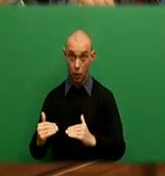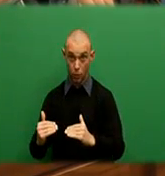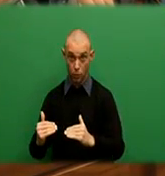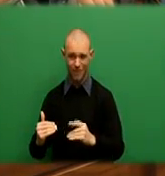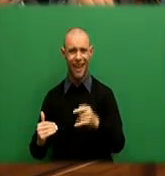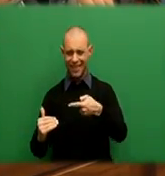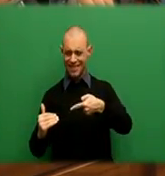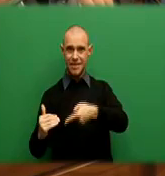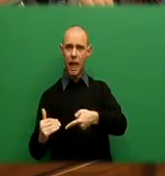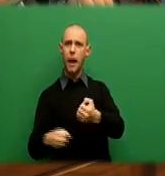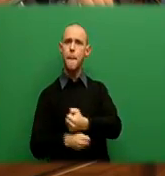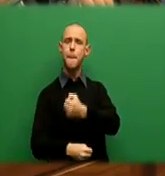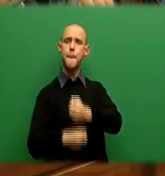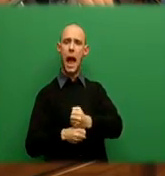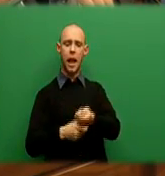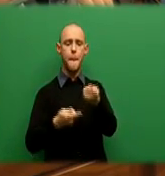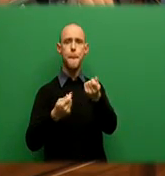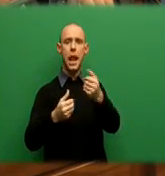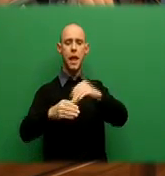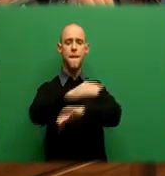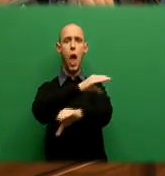to sub-investment grade status.